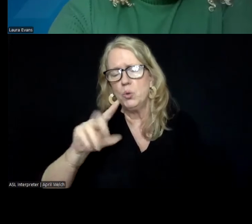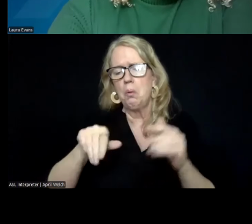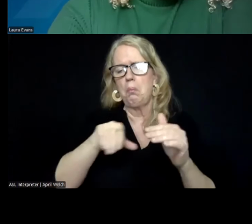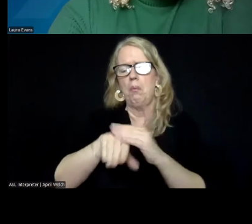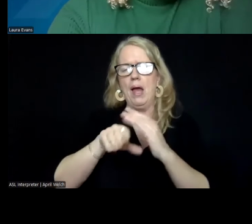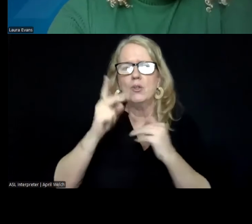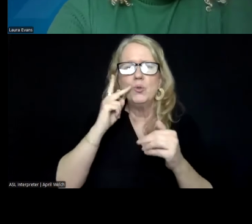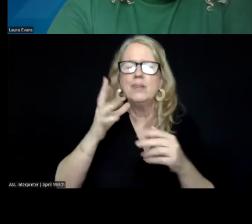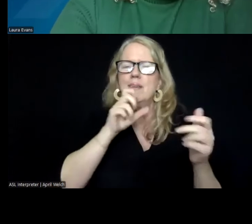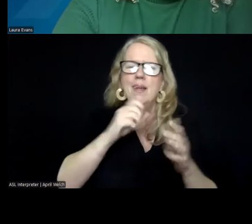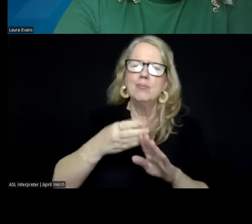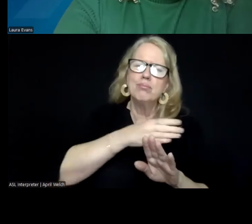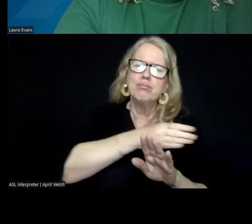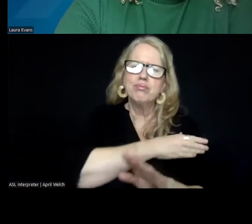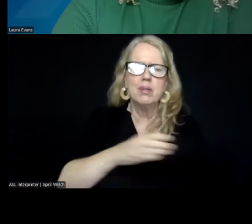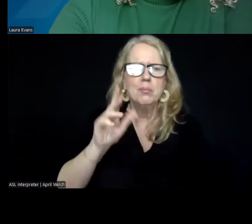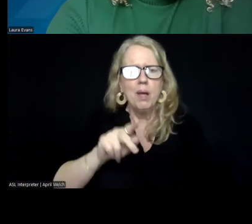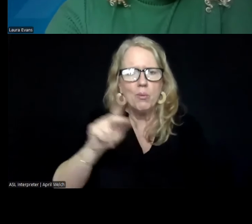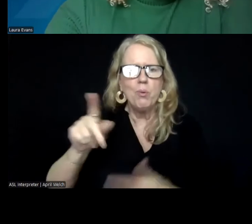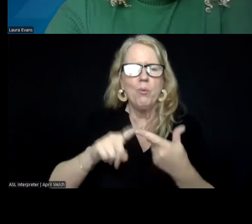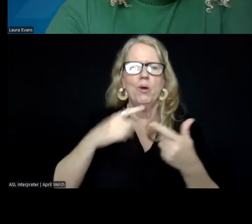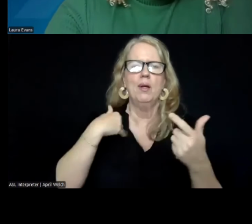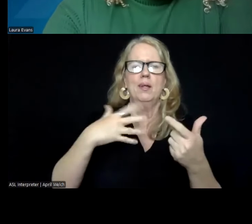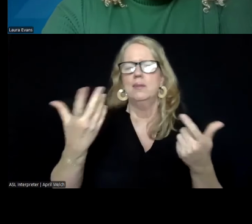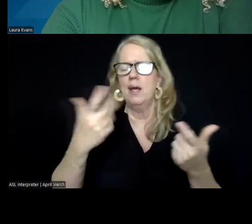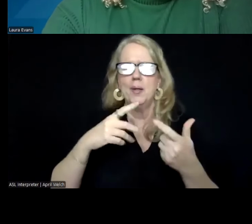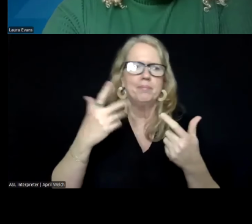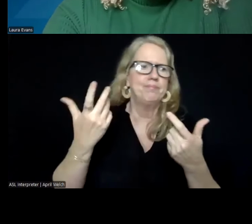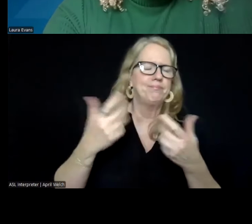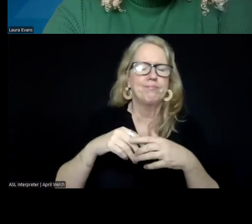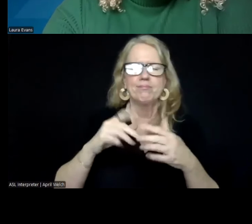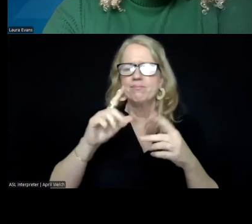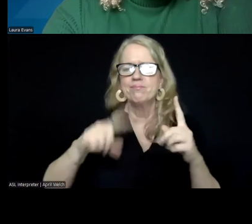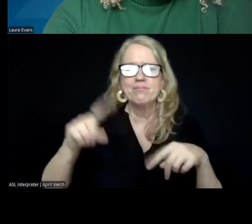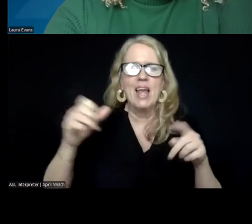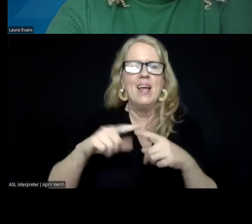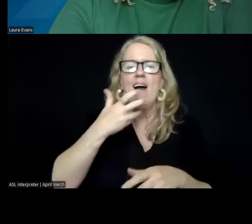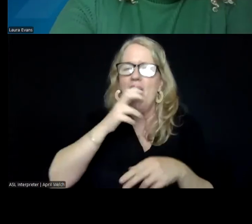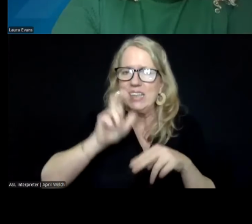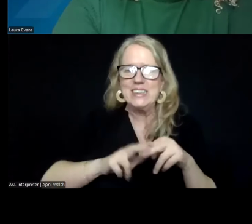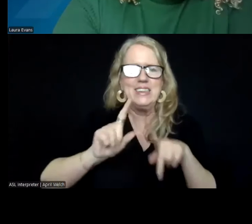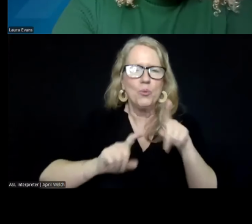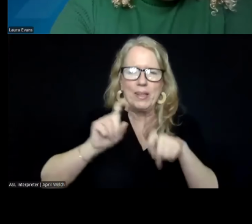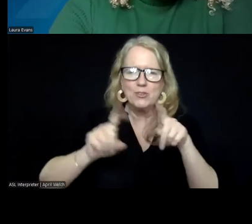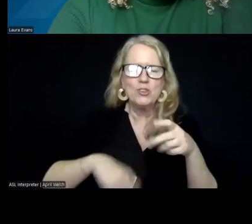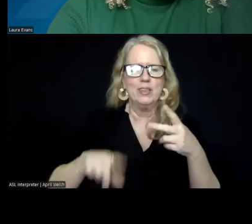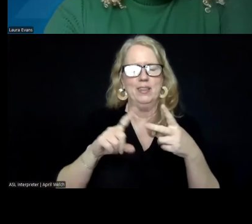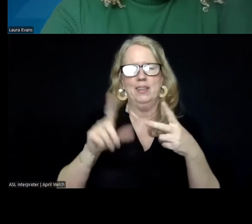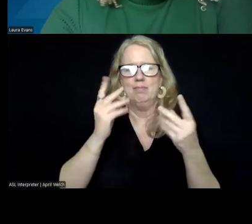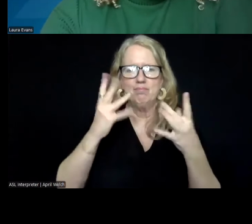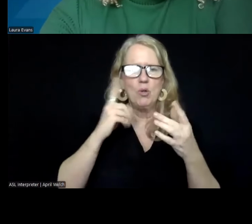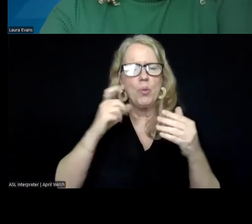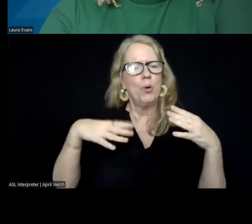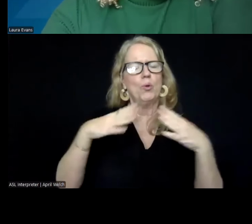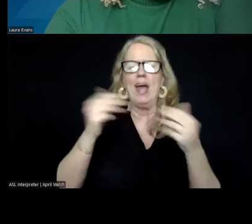old PowerPoints, you can see old crisis hot seat questions, data corners,